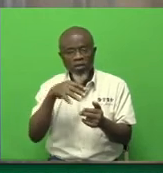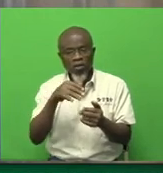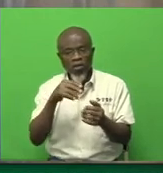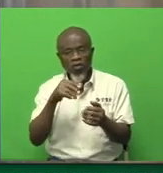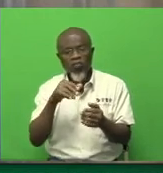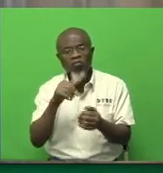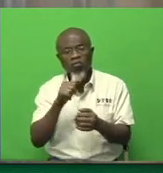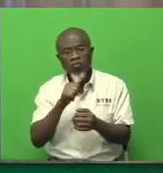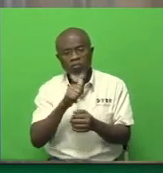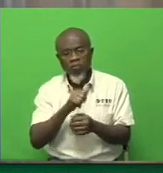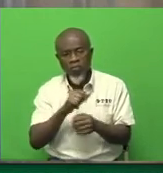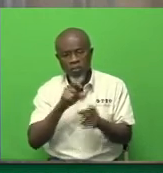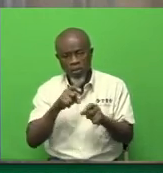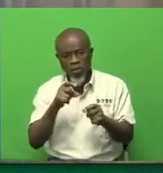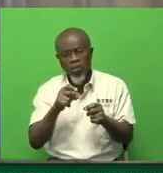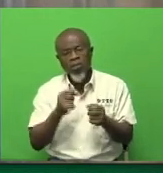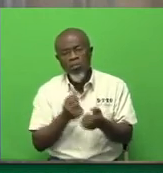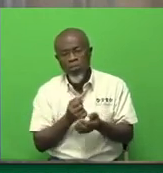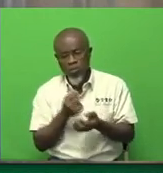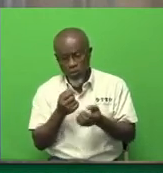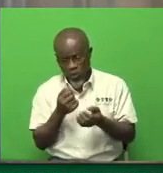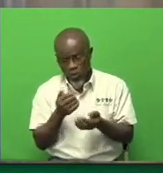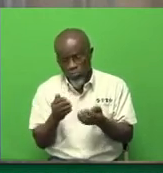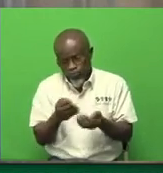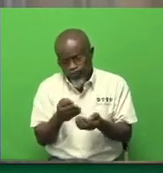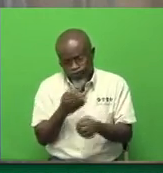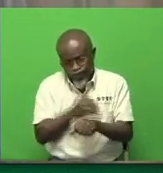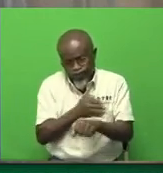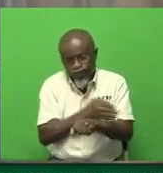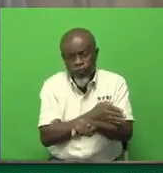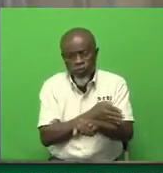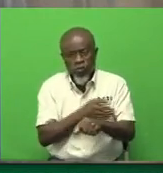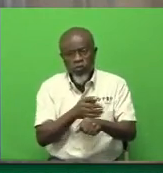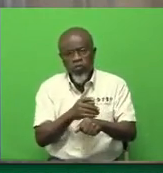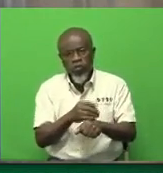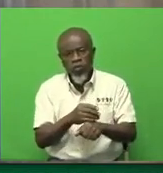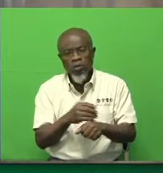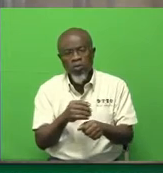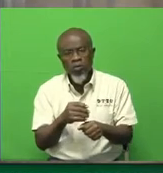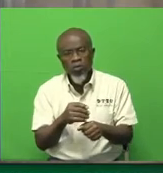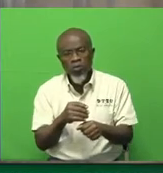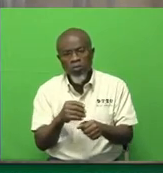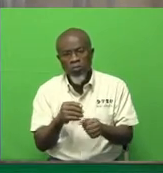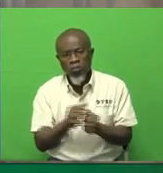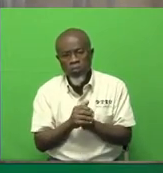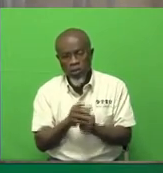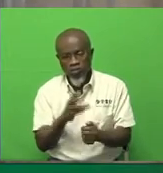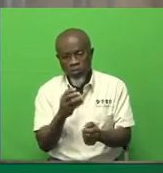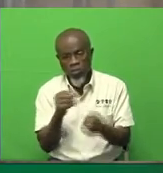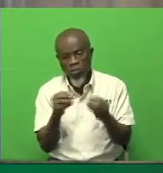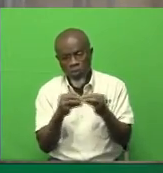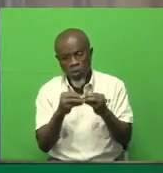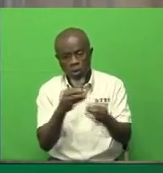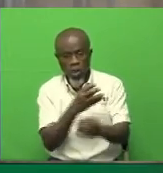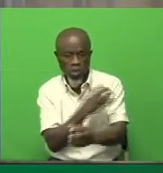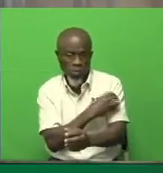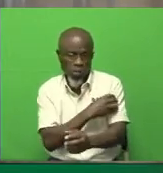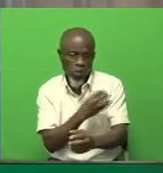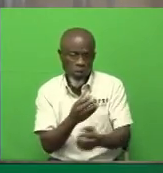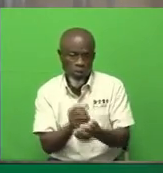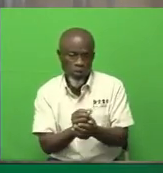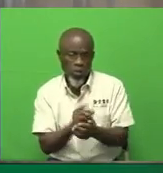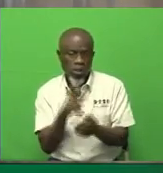thing the property tax Academy succumbs to tell us that this year he's going to implement the property